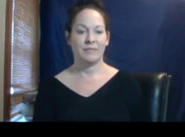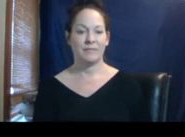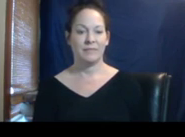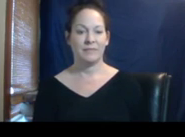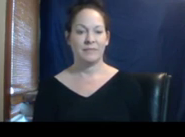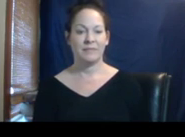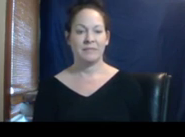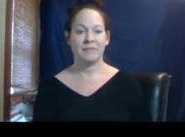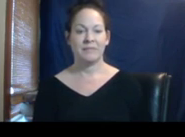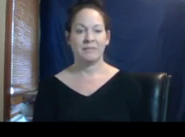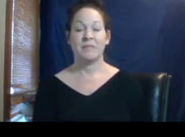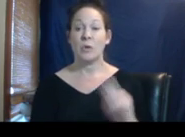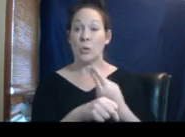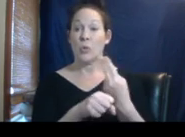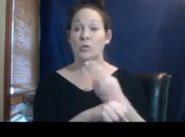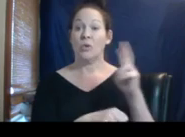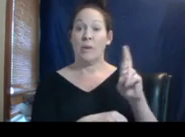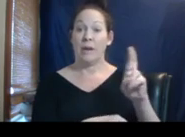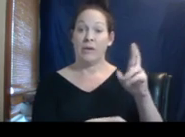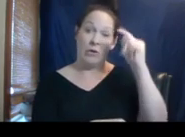So I'm going to use the remainder theorem.